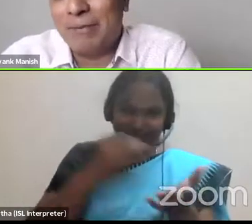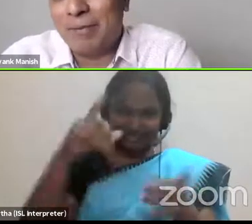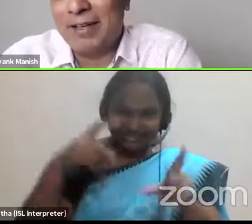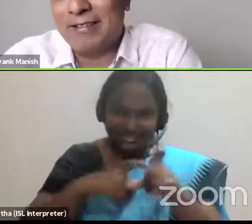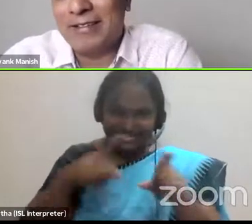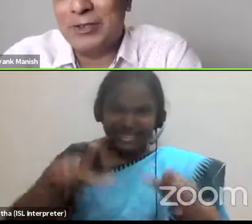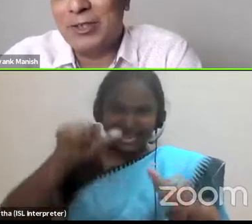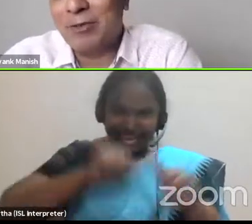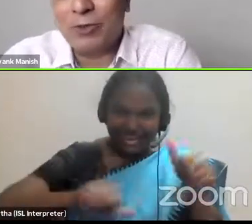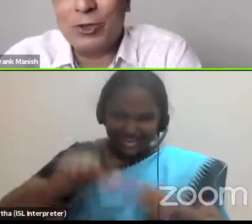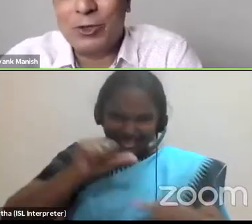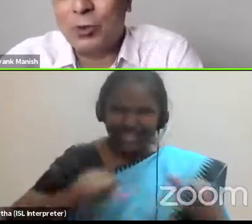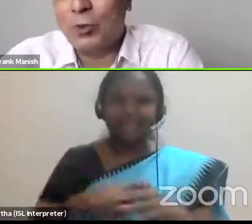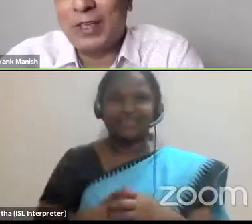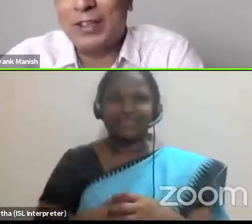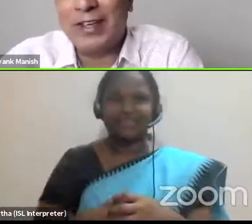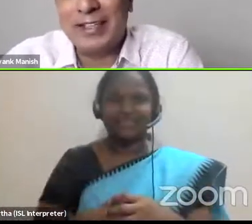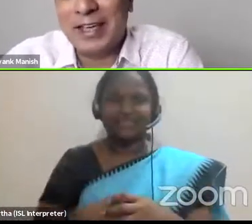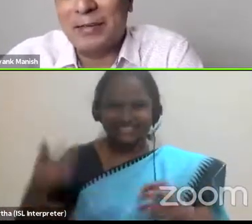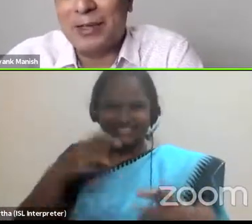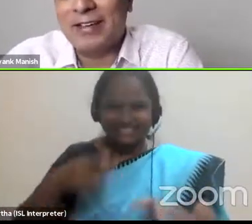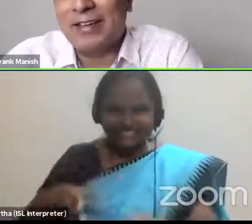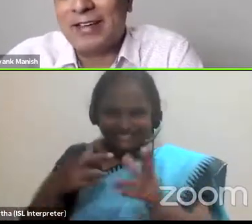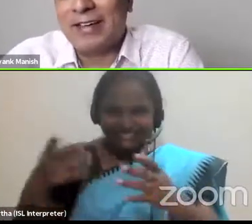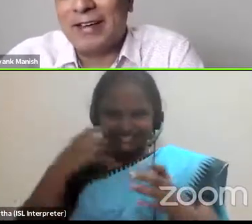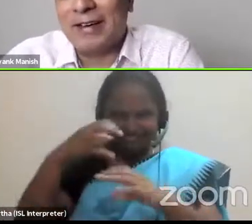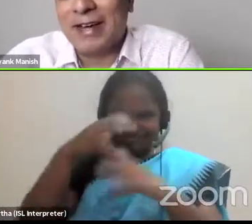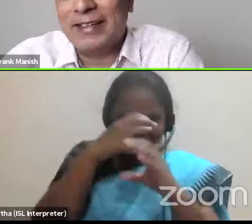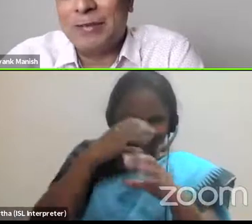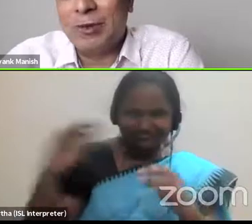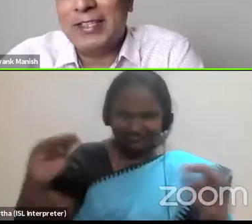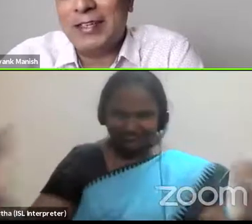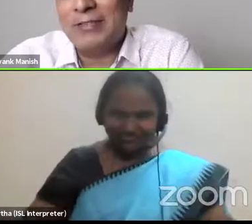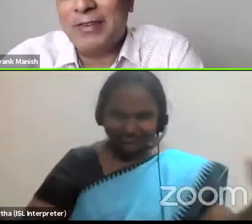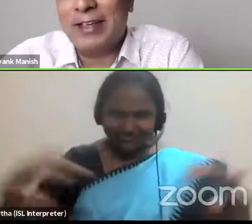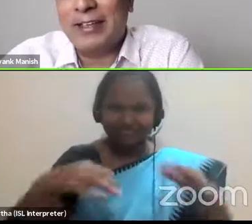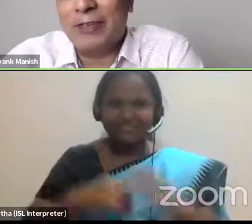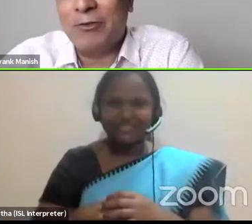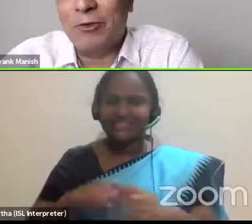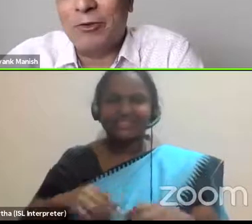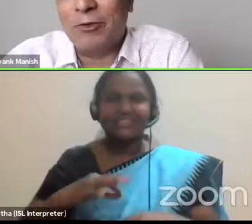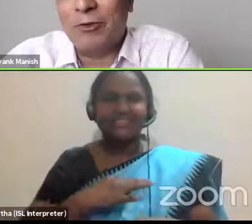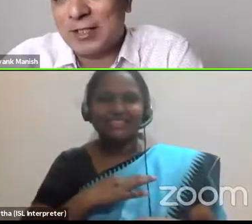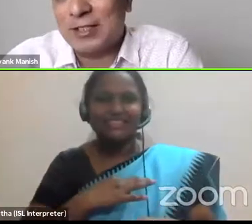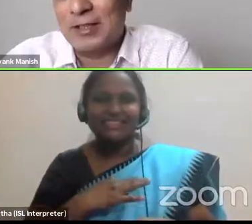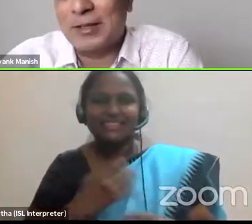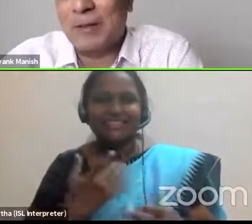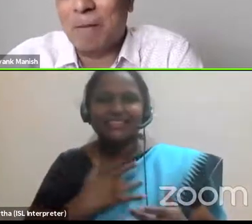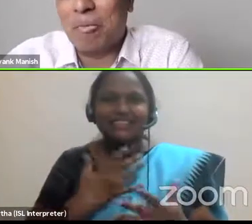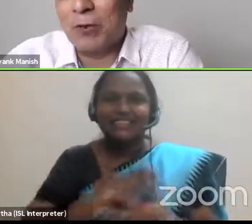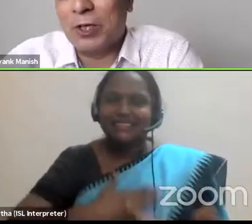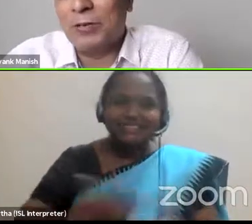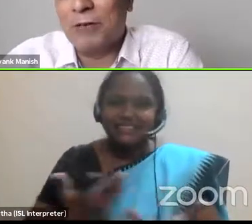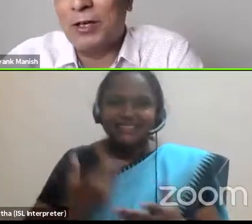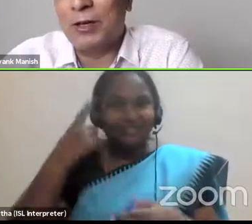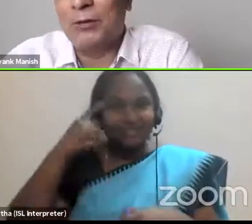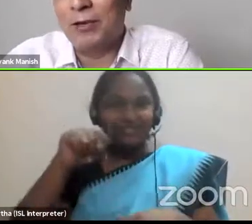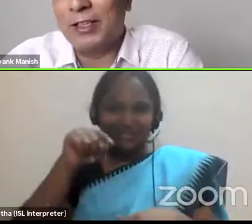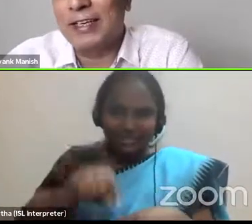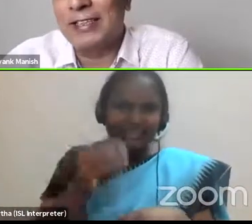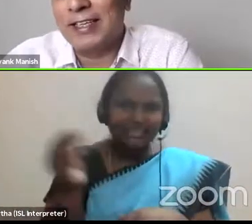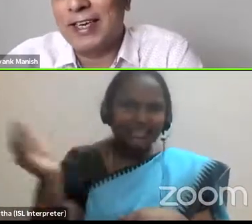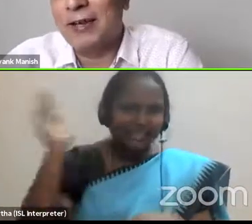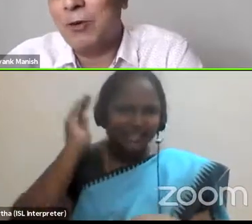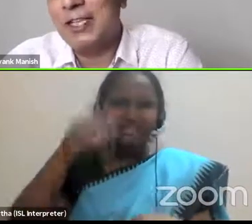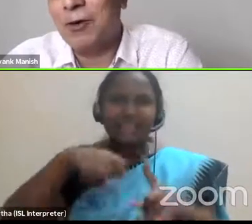at the lab and, you know, just before the shoot, when the kids came in. I think the most satisfying thing for us was when we heard